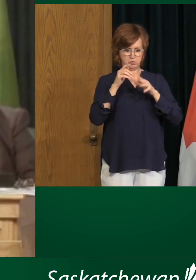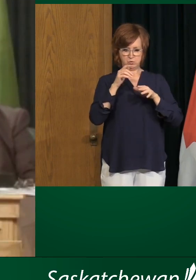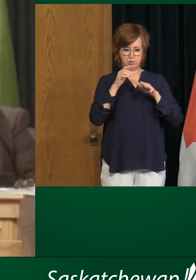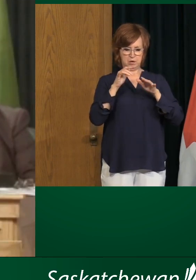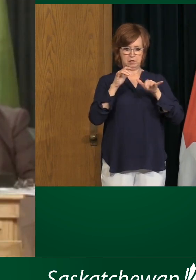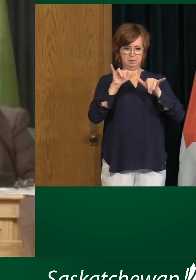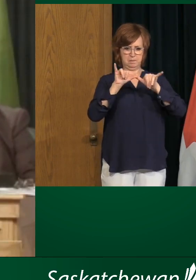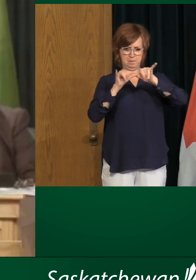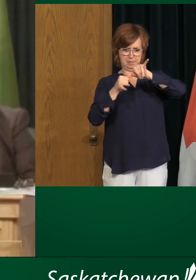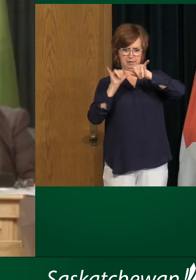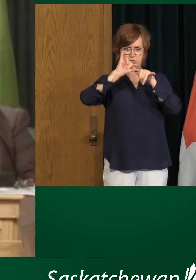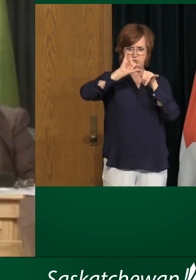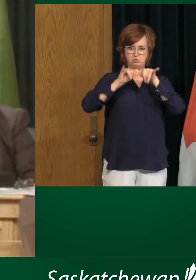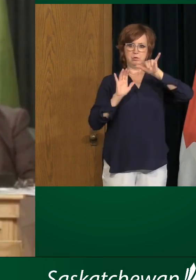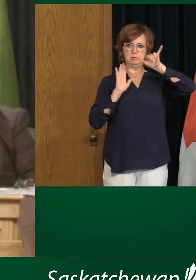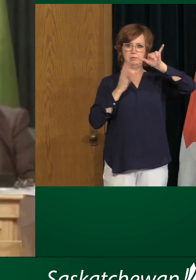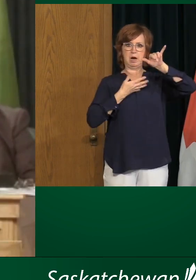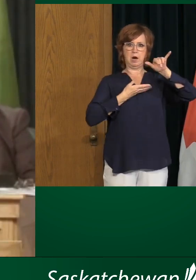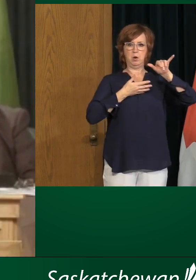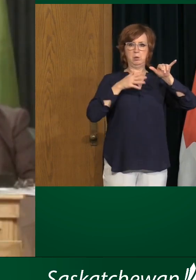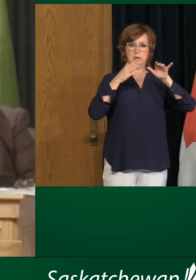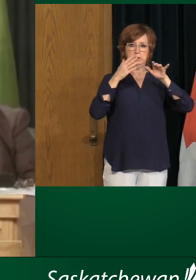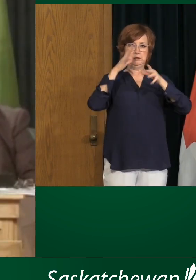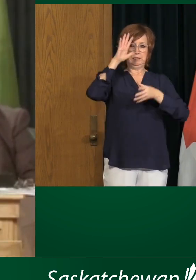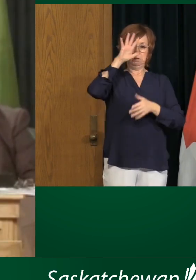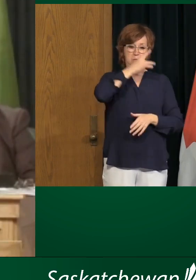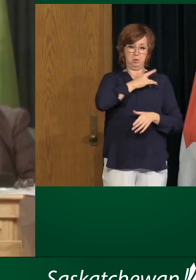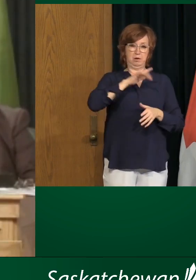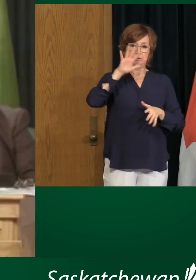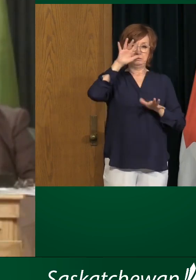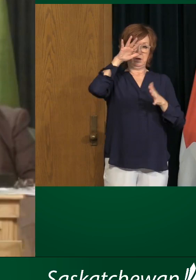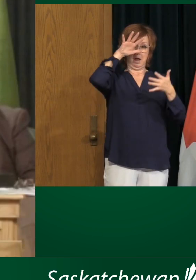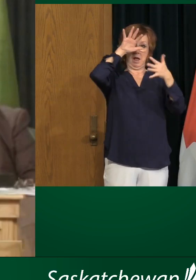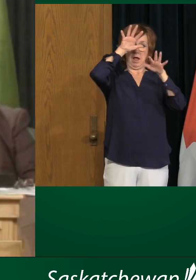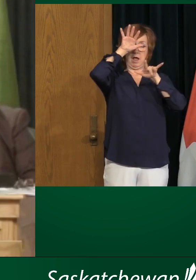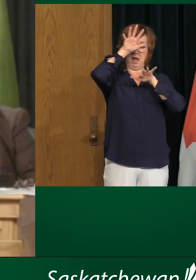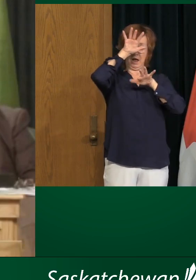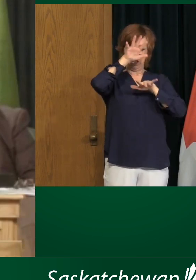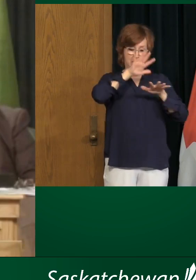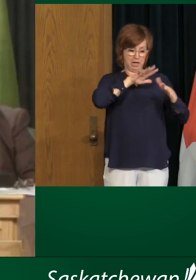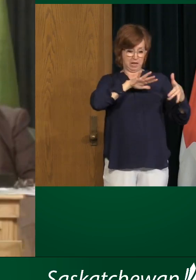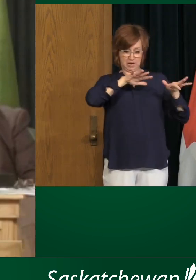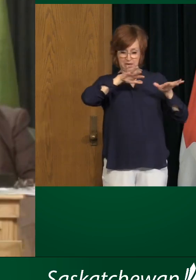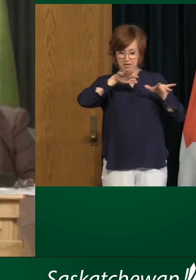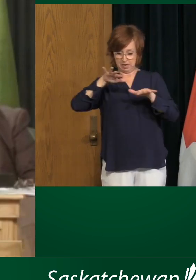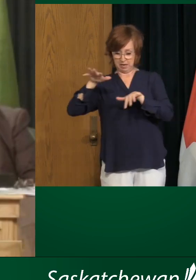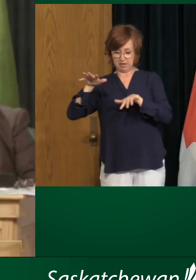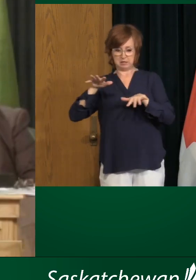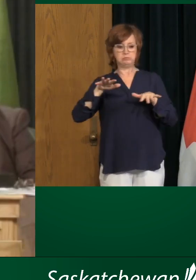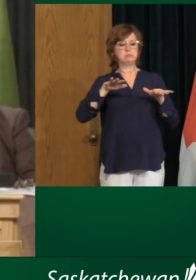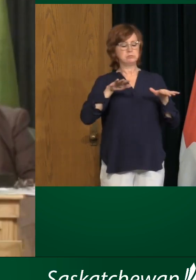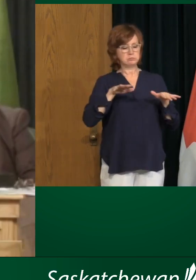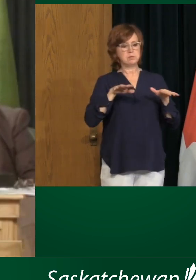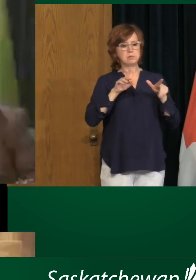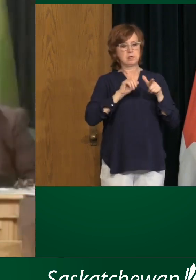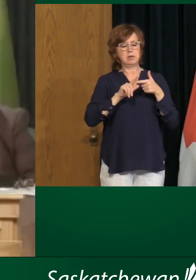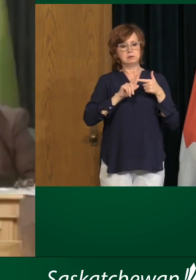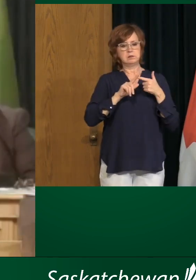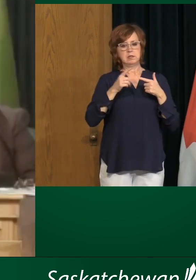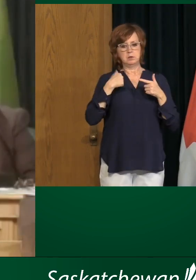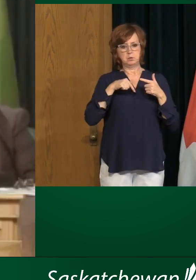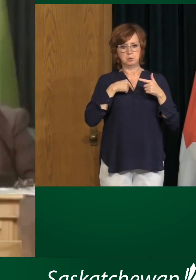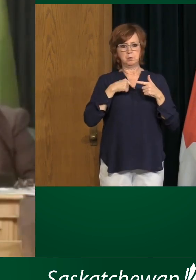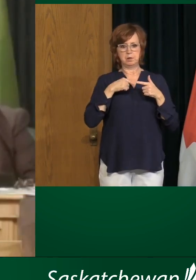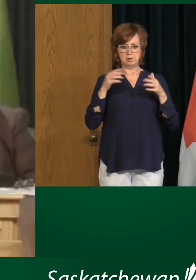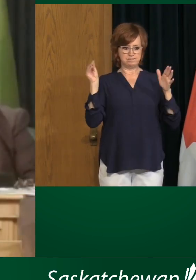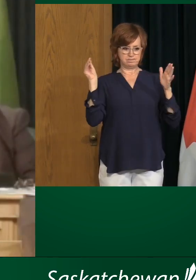how successful you are. So in the modeling, they would apply different numbers to those public health things, to social distancing,